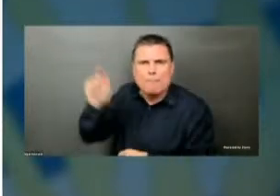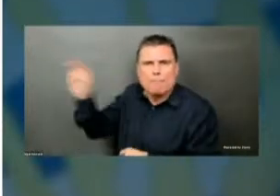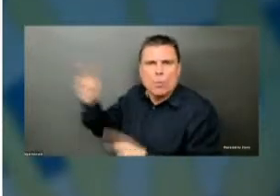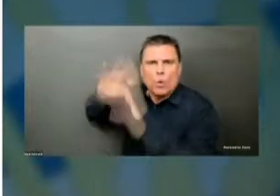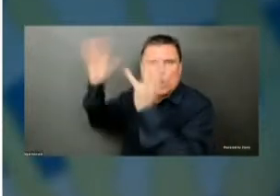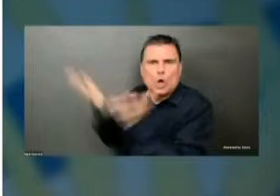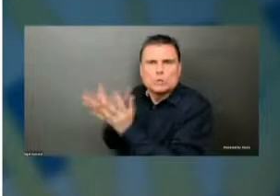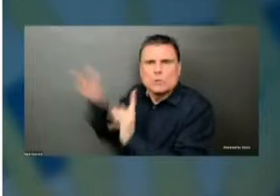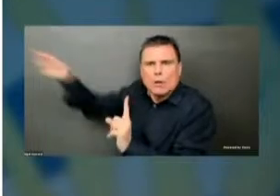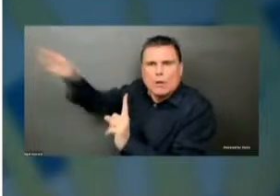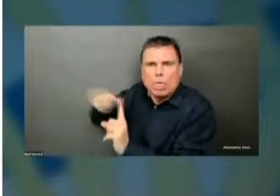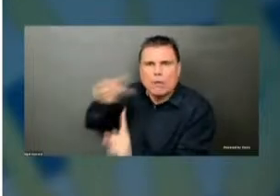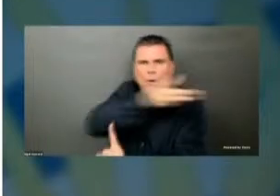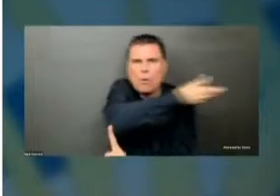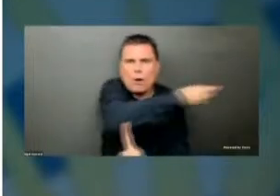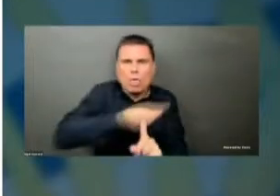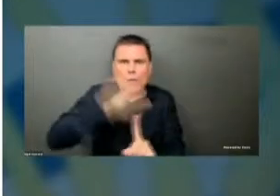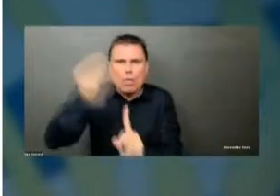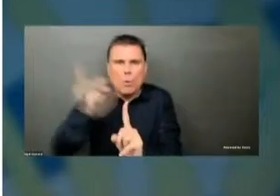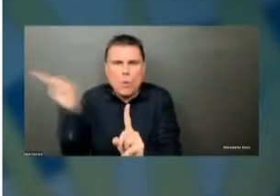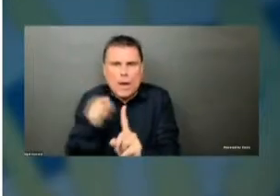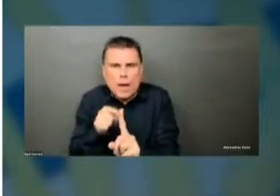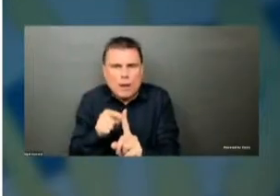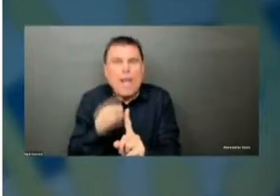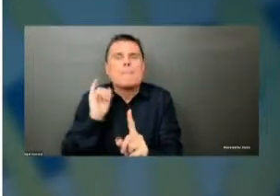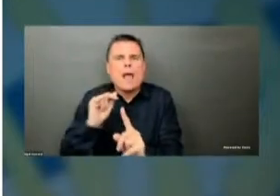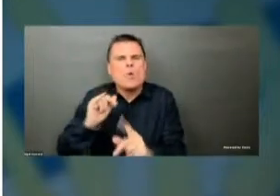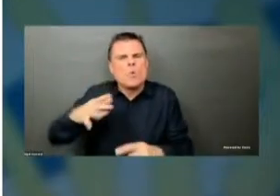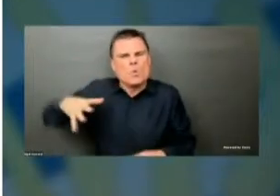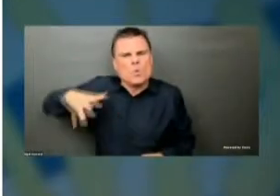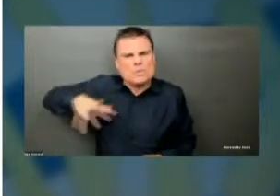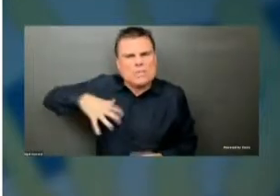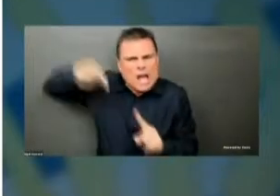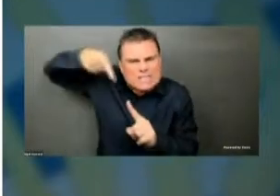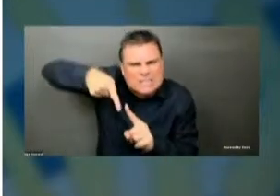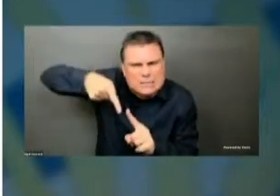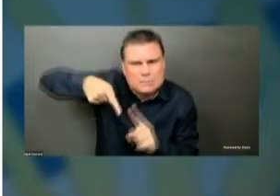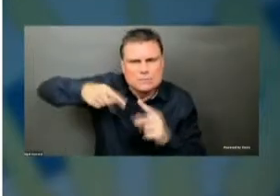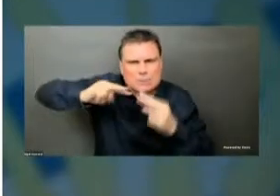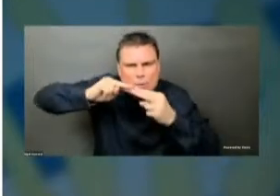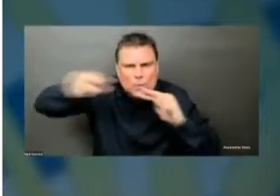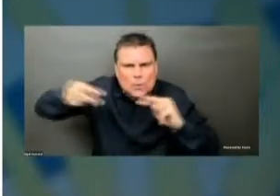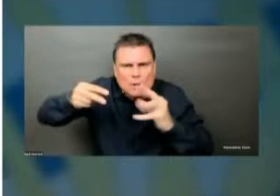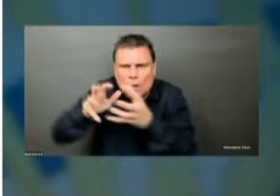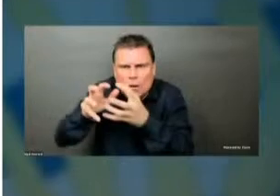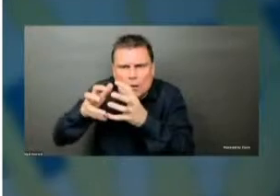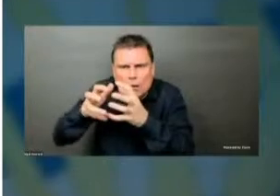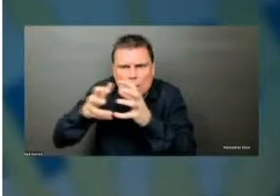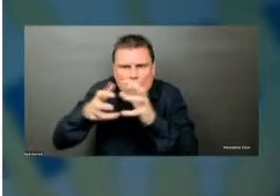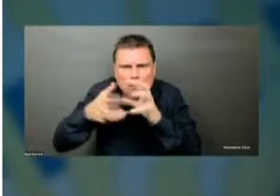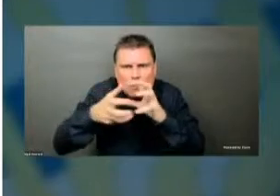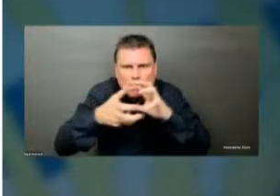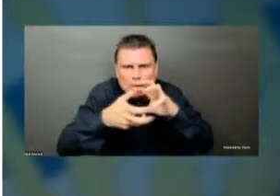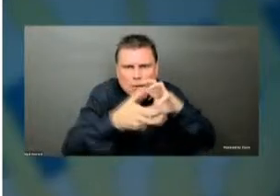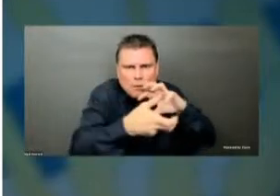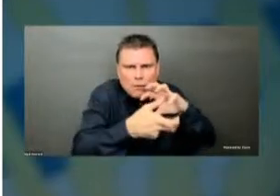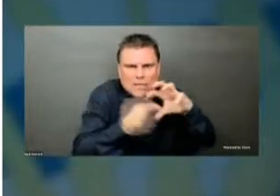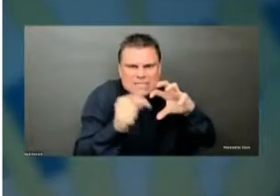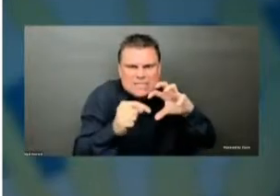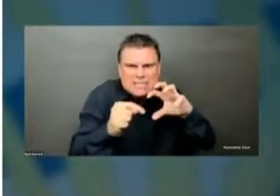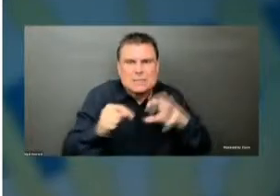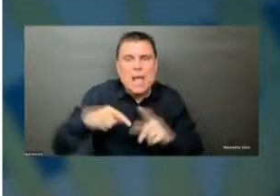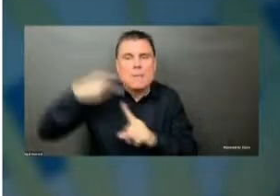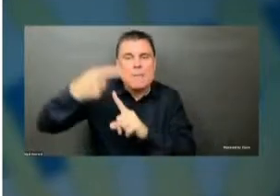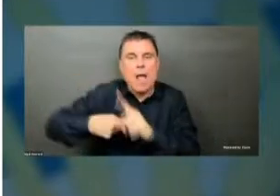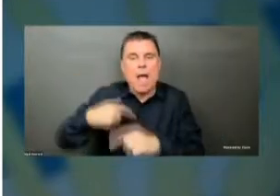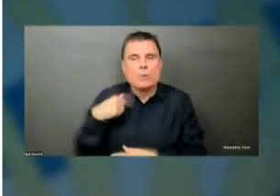we've seen, it changes about 2 mutations per month. But these ones are concerned because, as I mentioned,